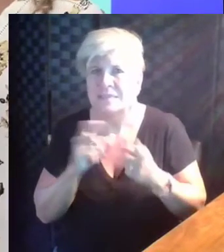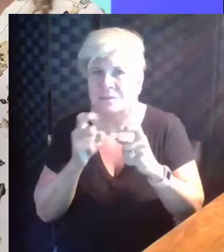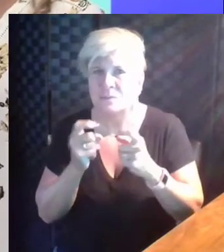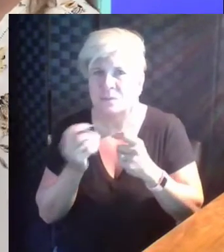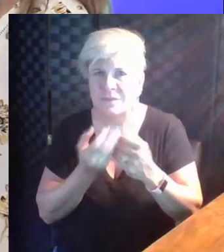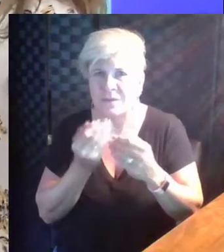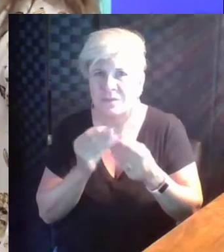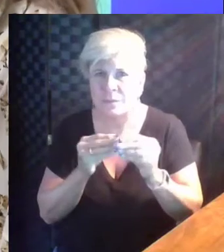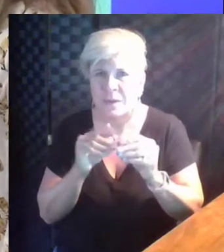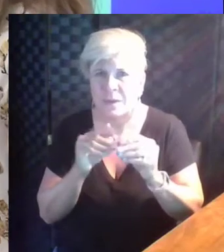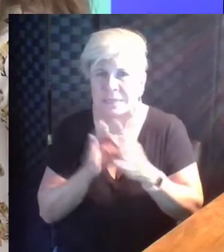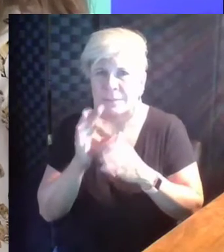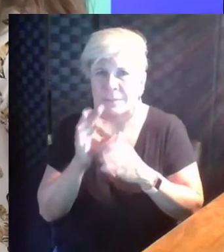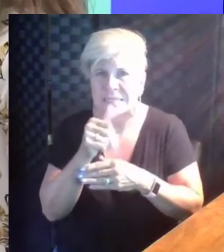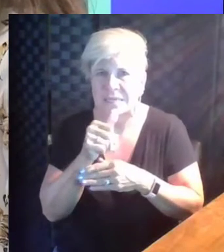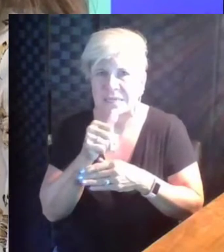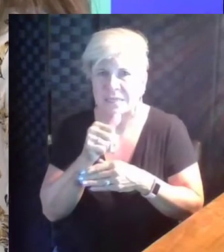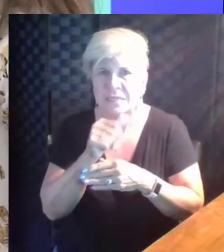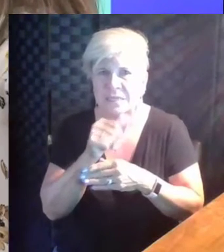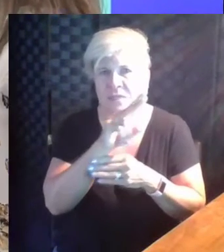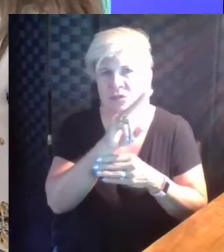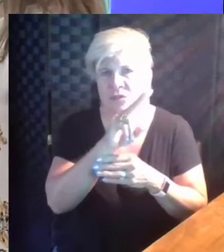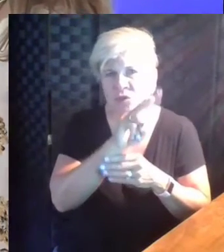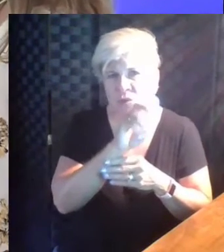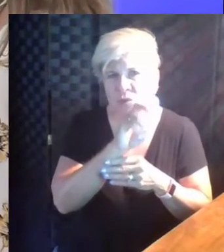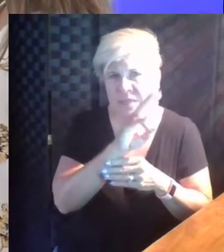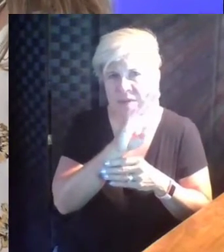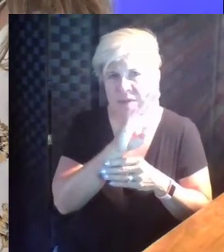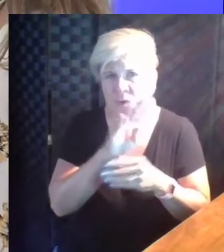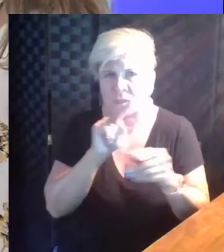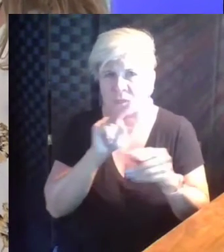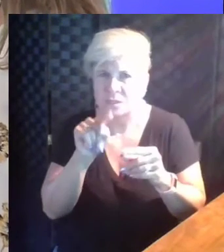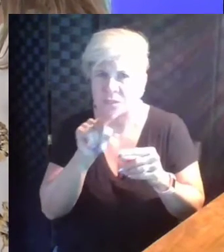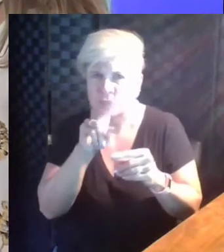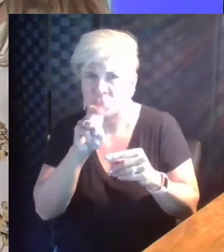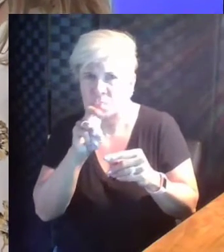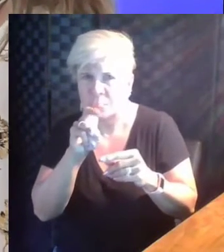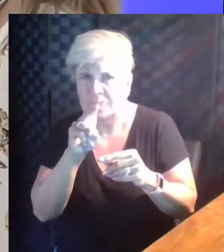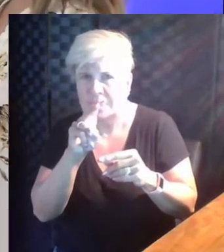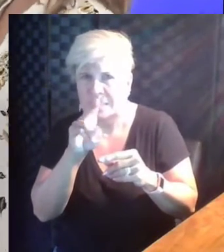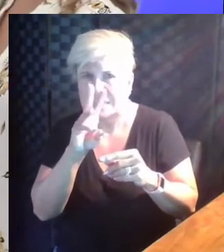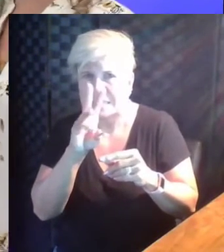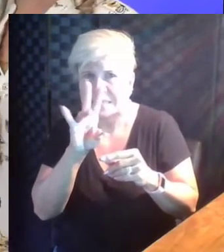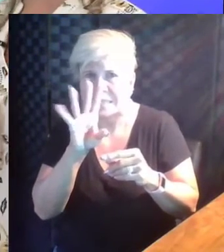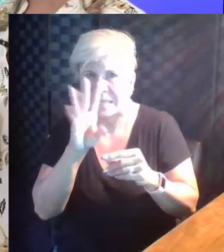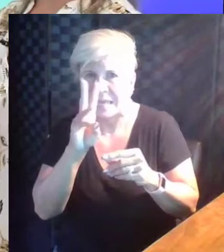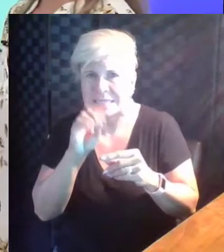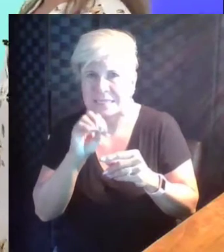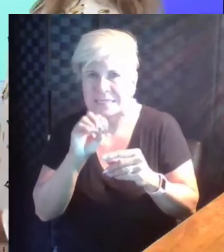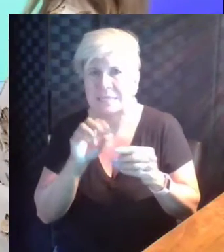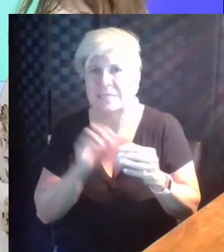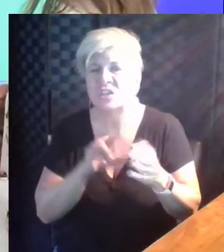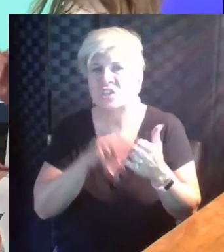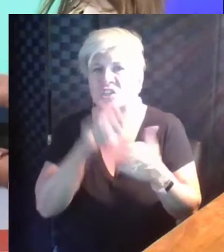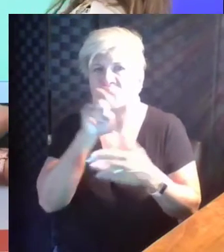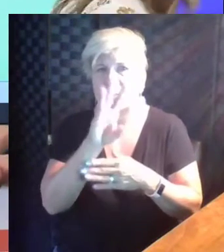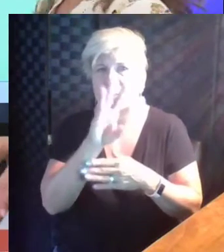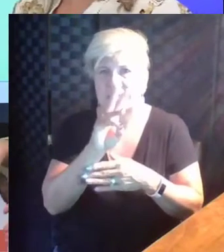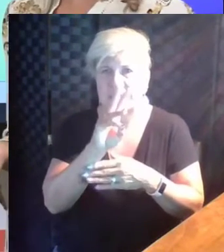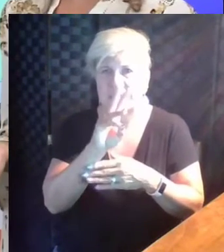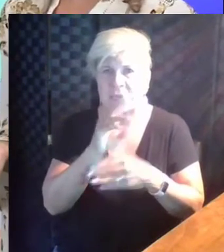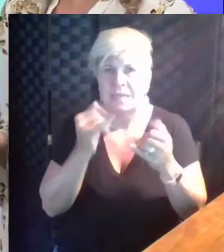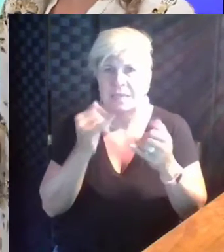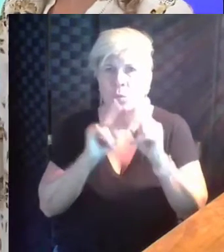number I can count by some tens. So from 274 to 280, It's going to be a jump of 6. Now I want to go